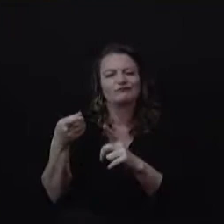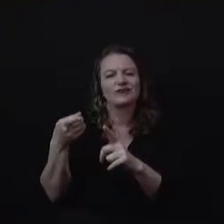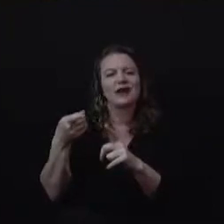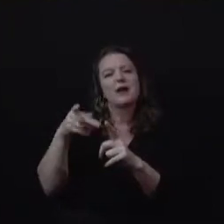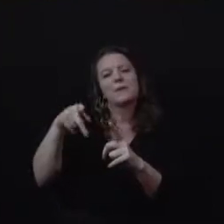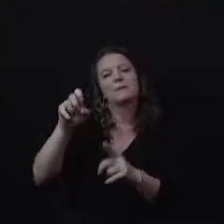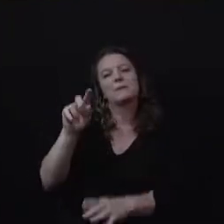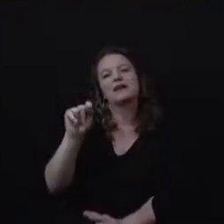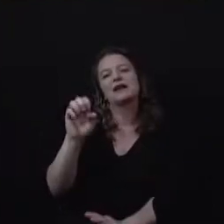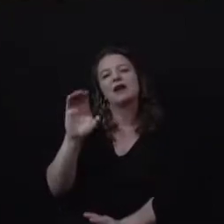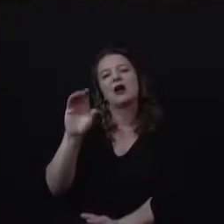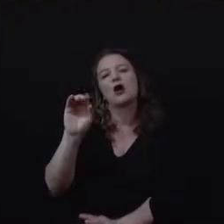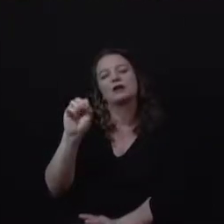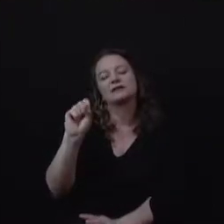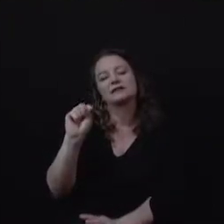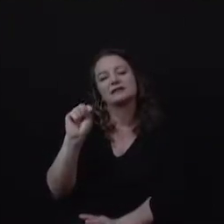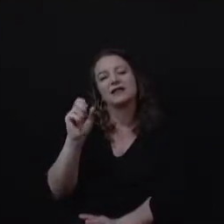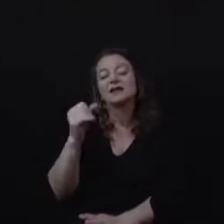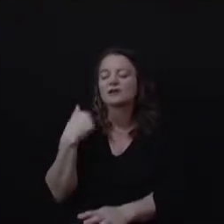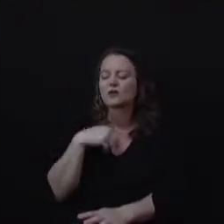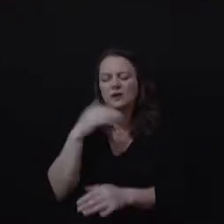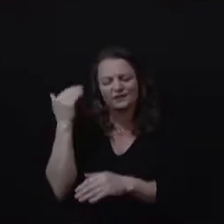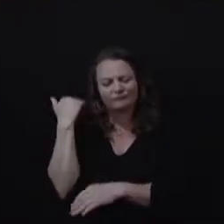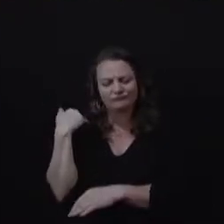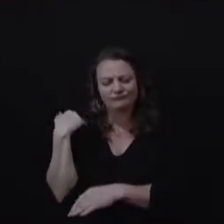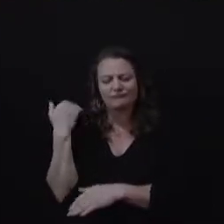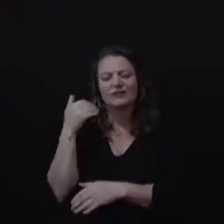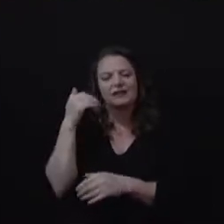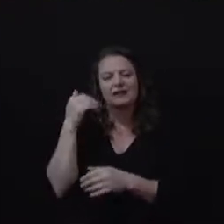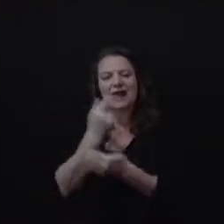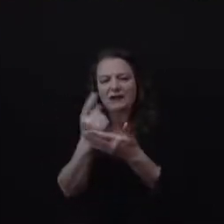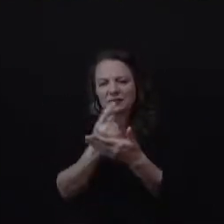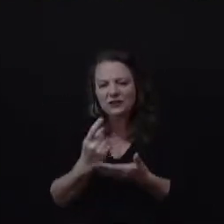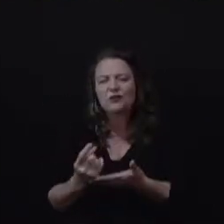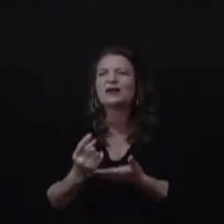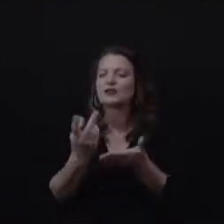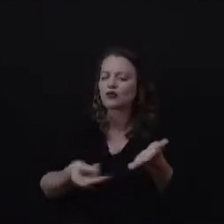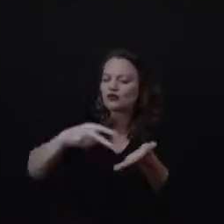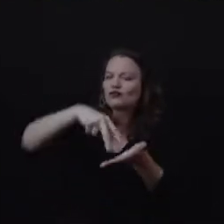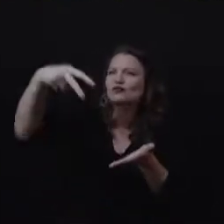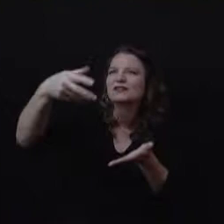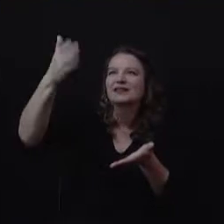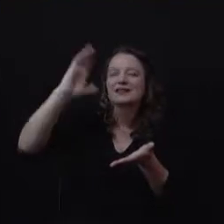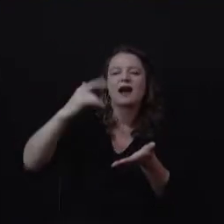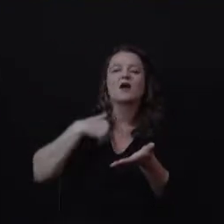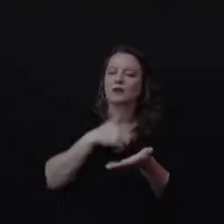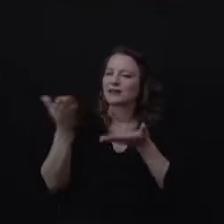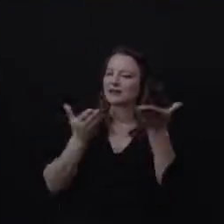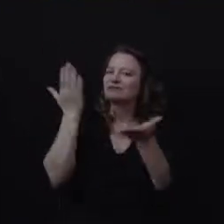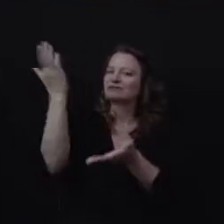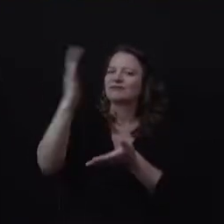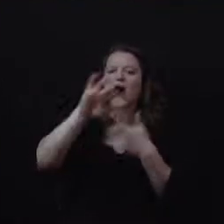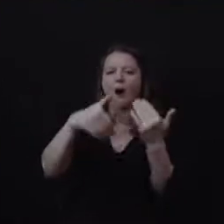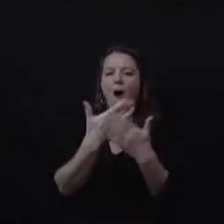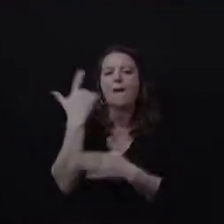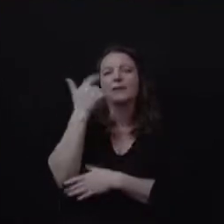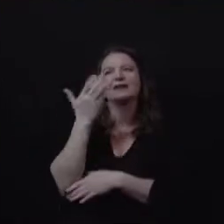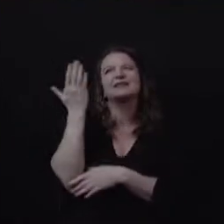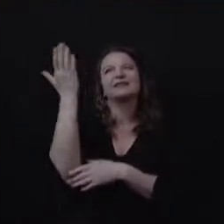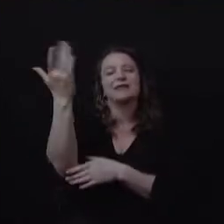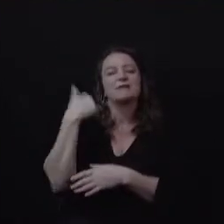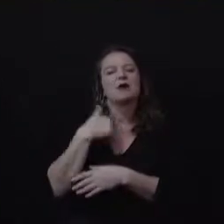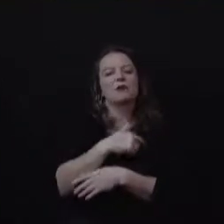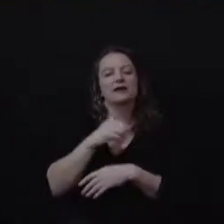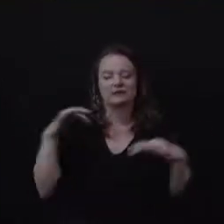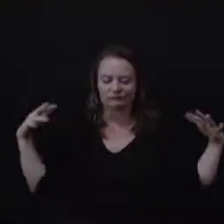are reminded each of these weeks of the risen God who we get to serve, that it's all because of Him that we can come